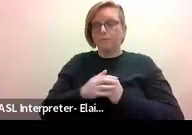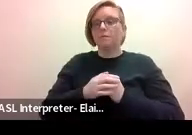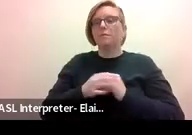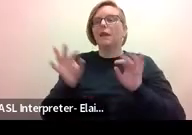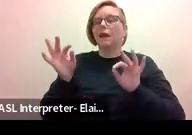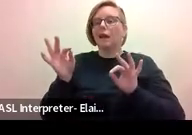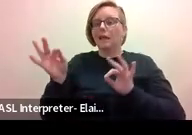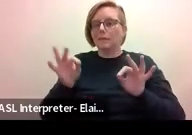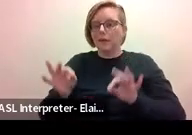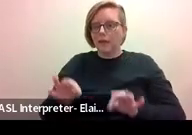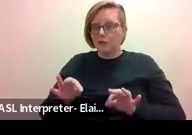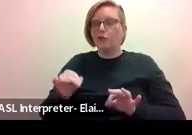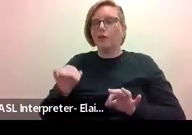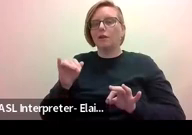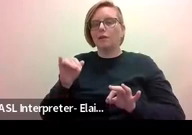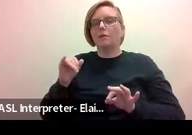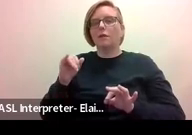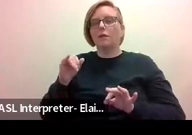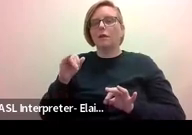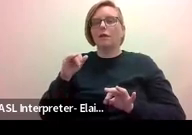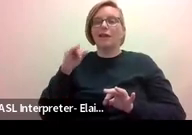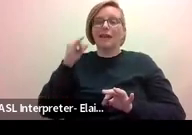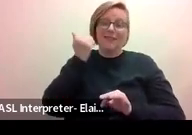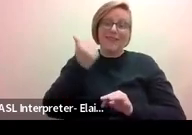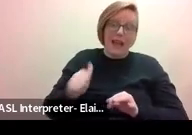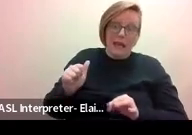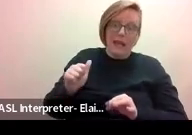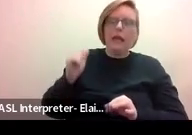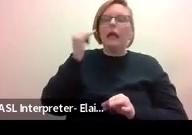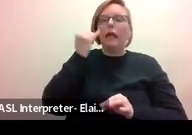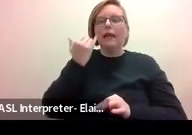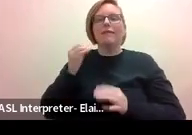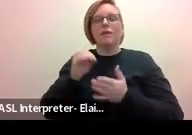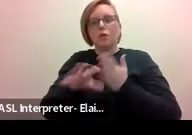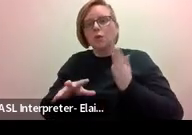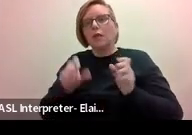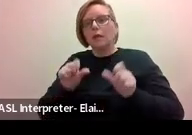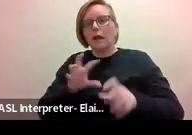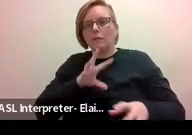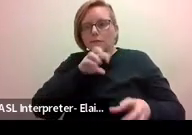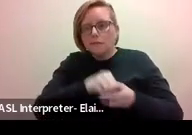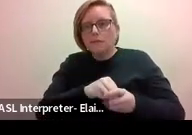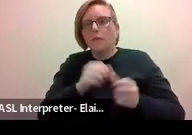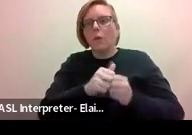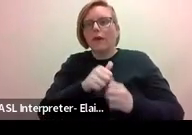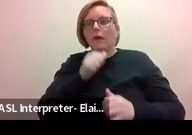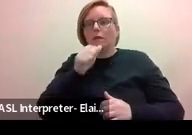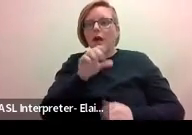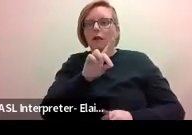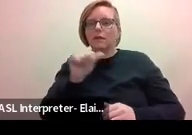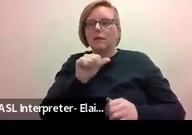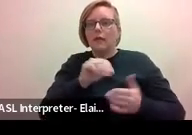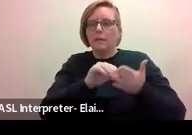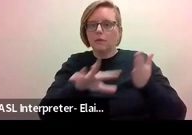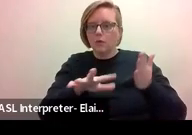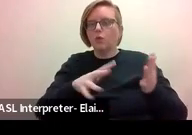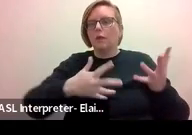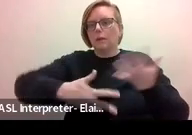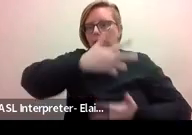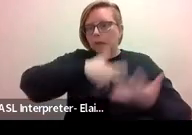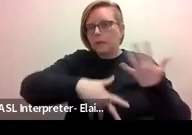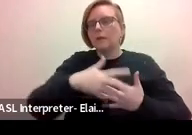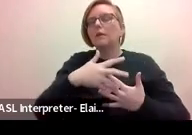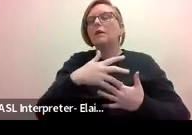the extent, if any, to which the child will not participate with non-disabled children in the regular class and in extracurricular other